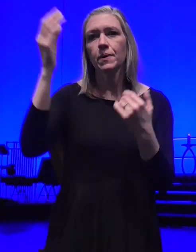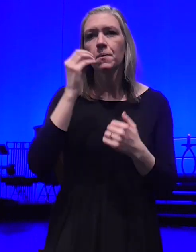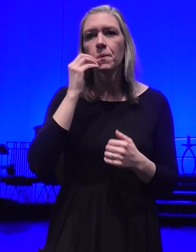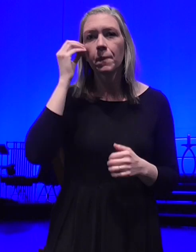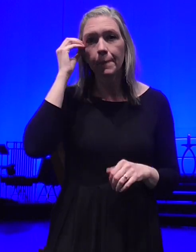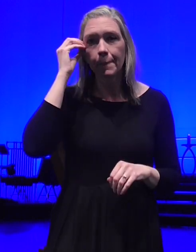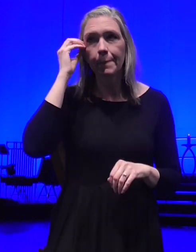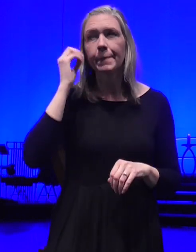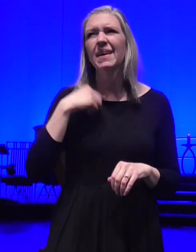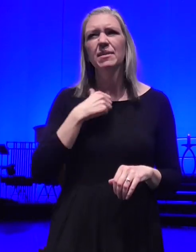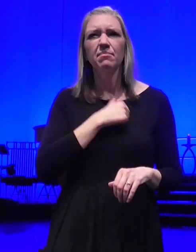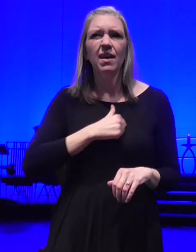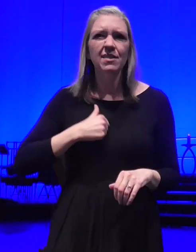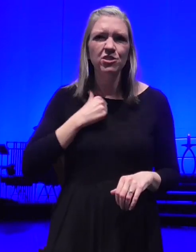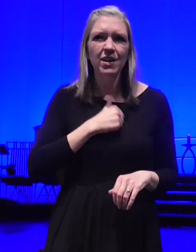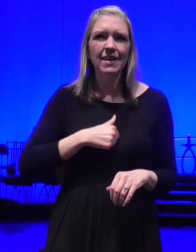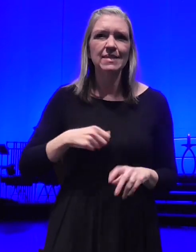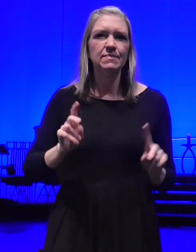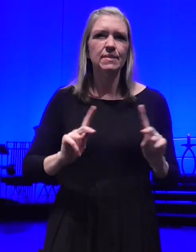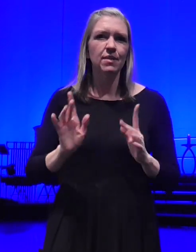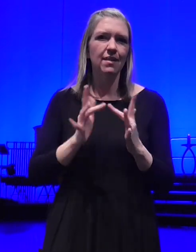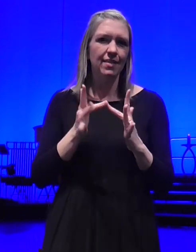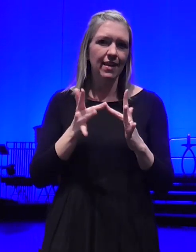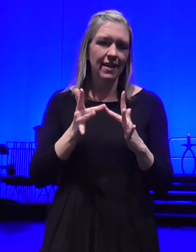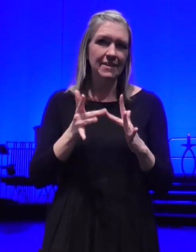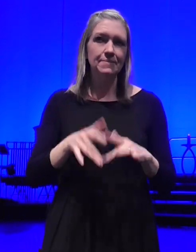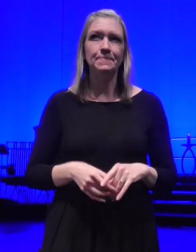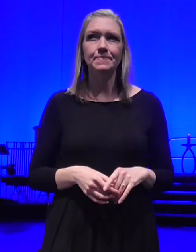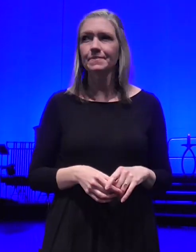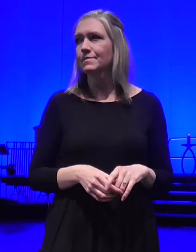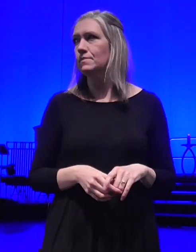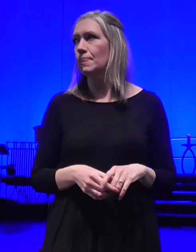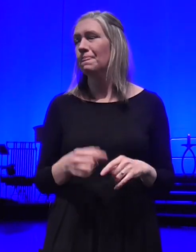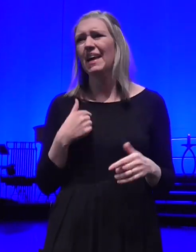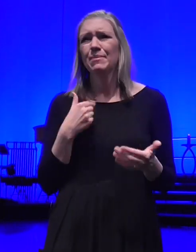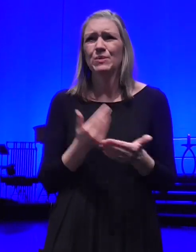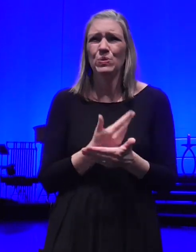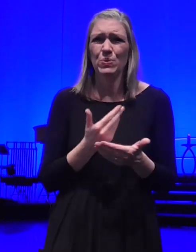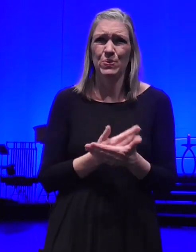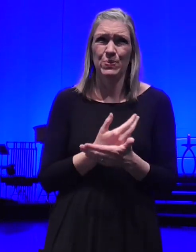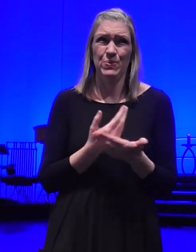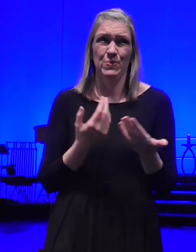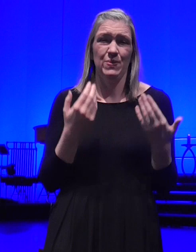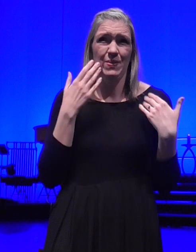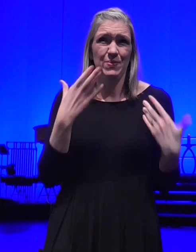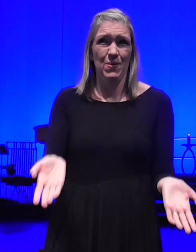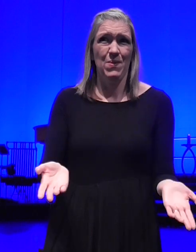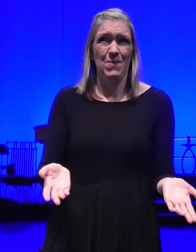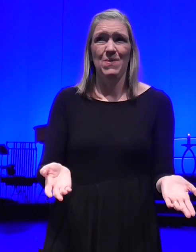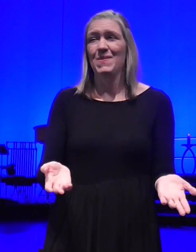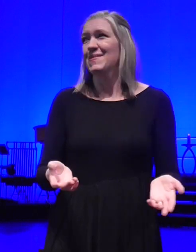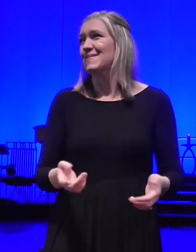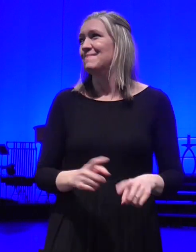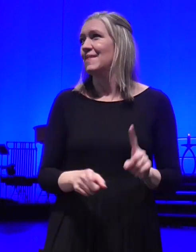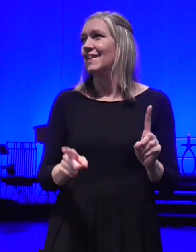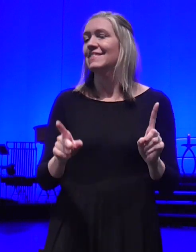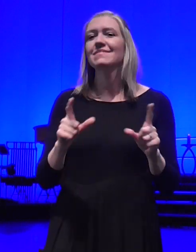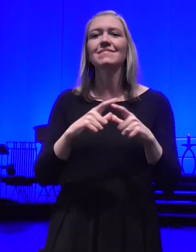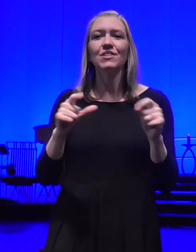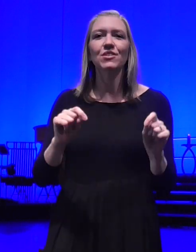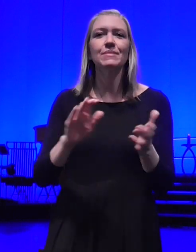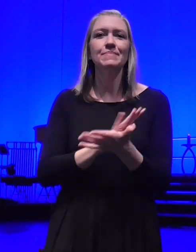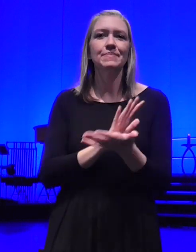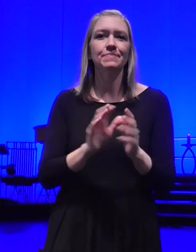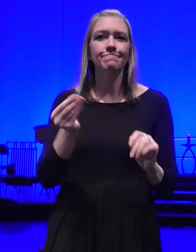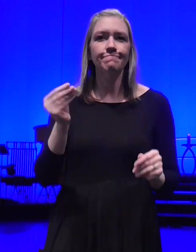you also, and I apologize to those online. You know, I'm a newbie. What do I know? There's a